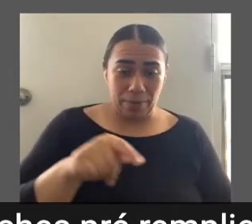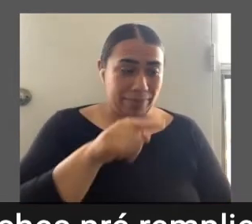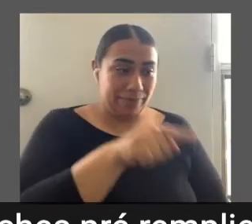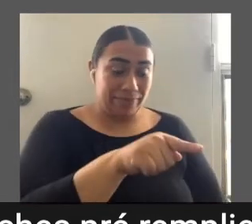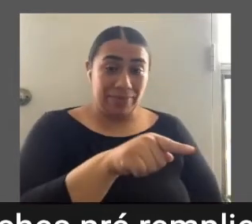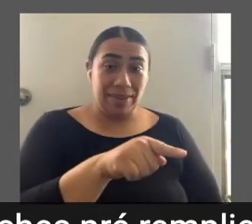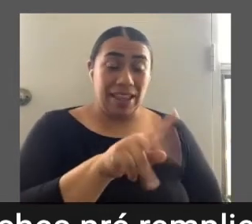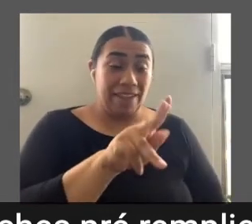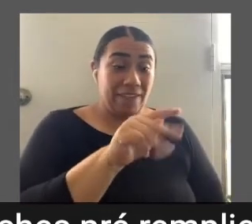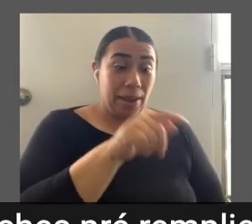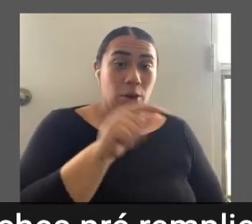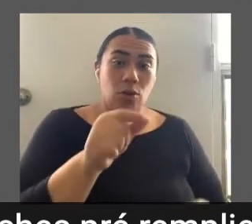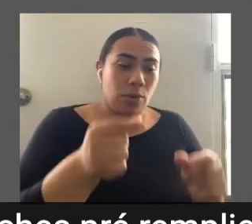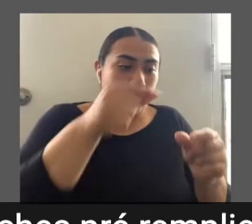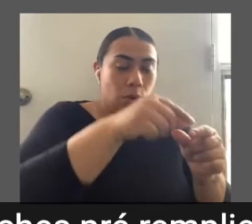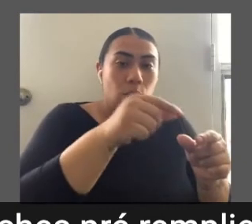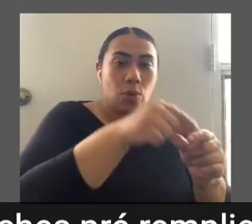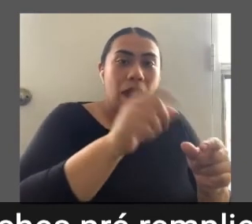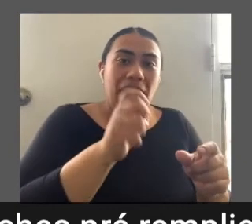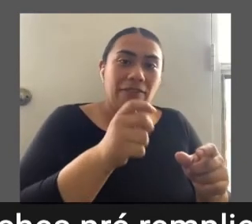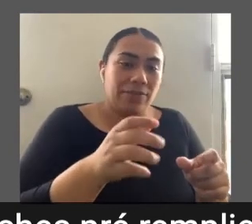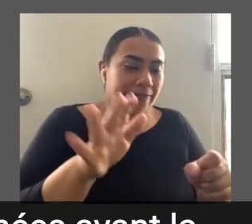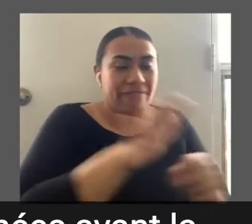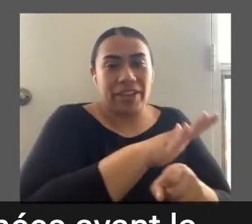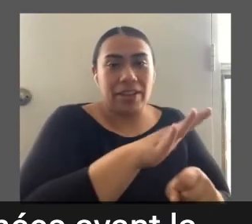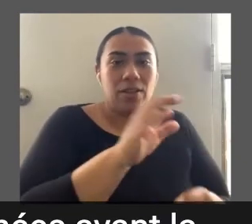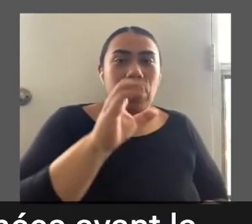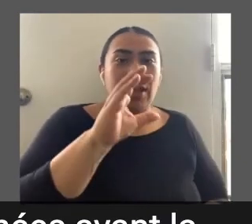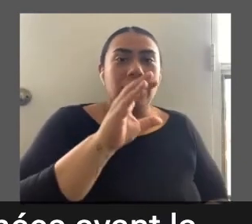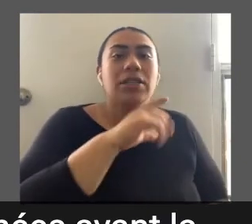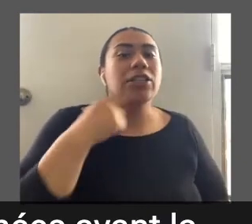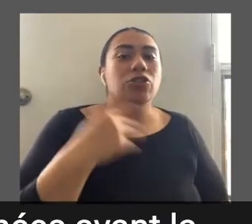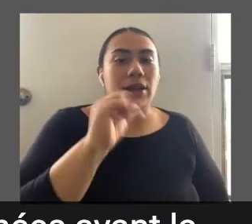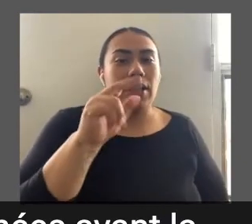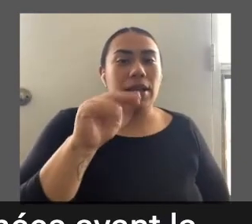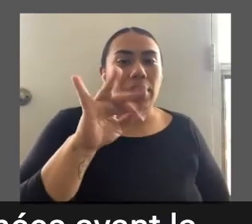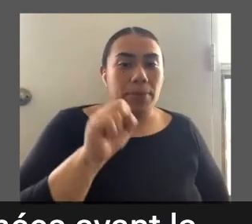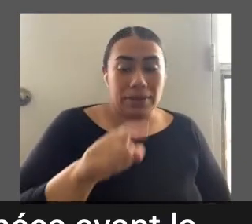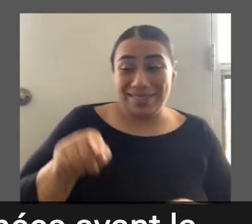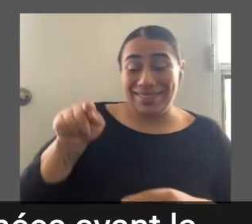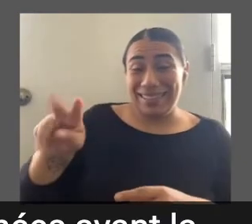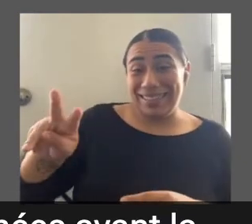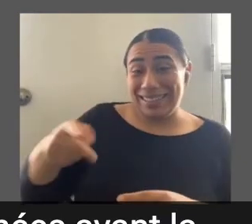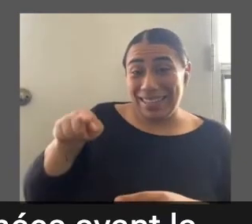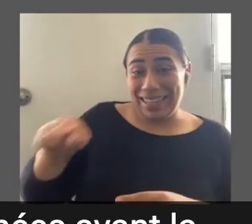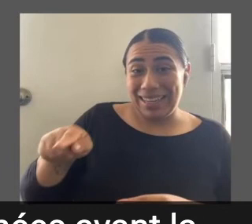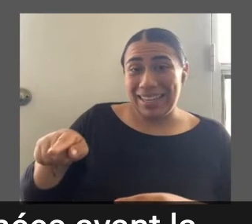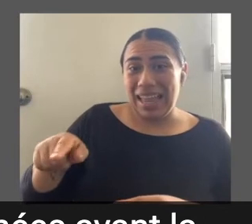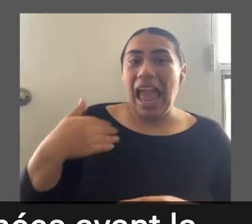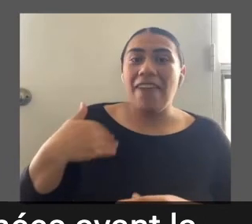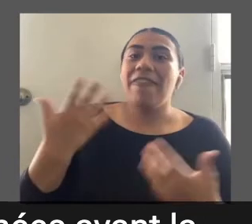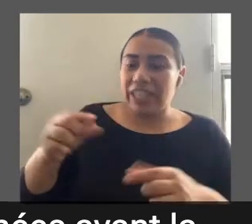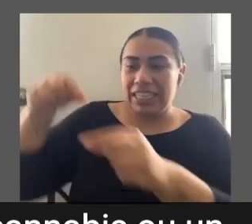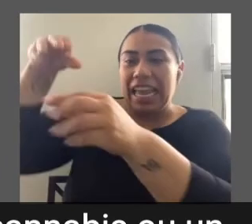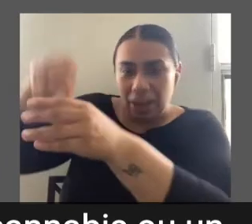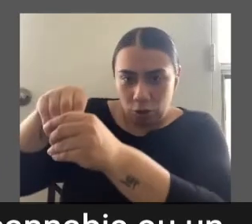pre-filled cartridges that are attached to battery packs. Having been around for many years prior to legalization, dry